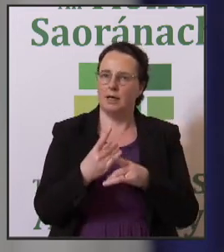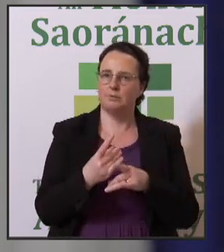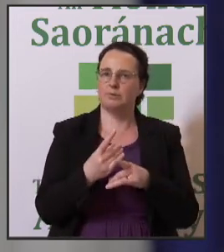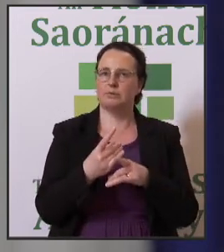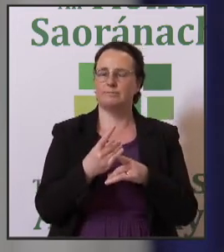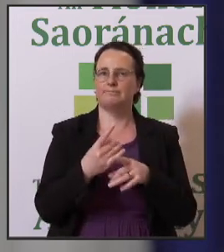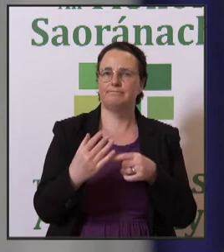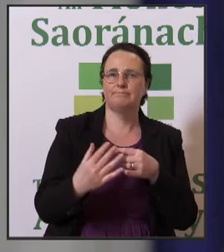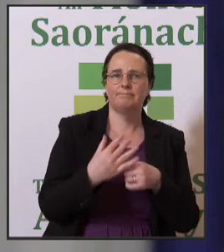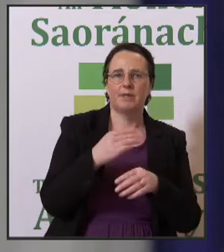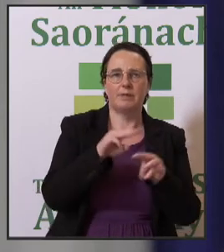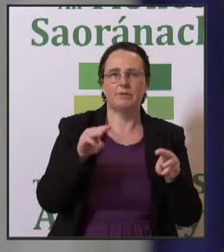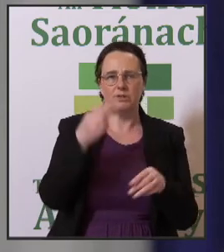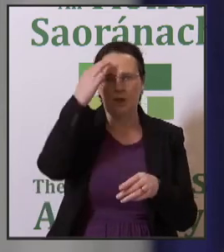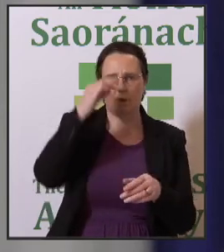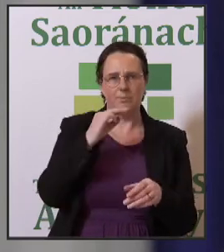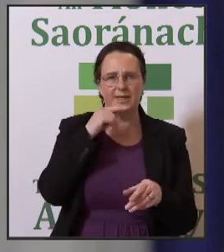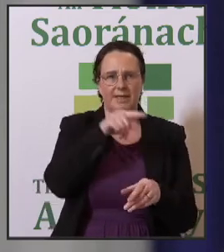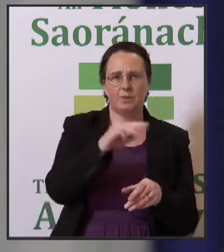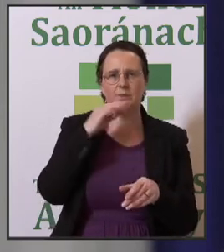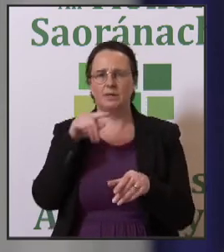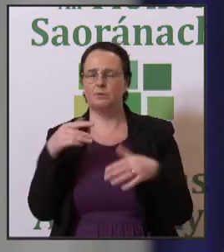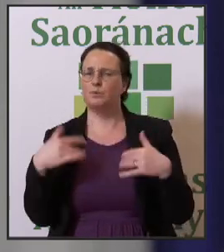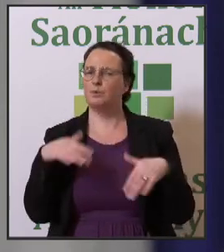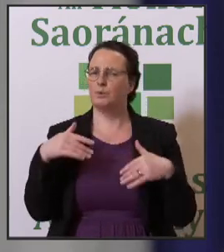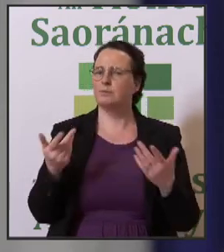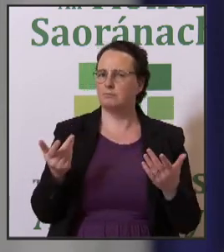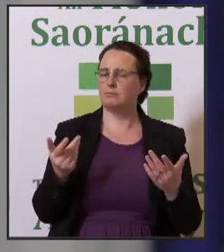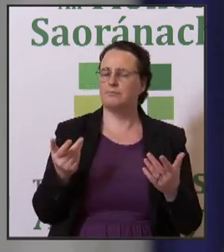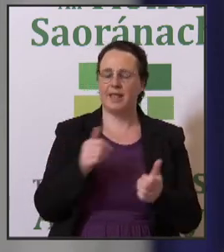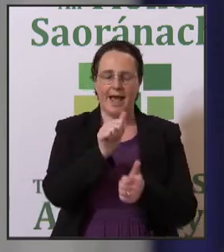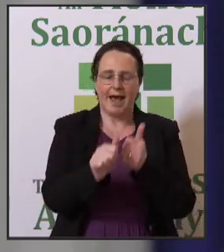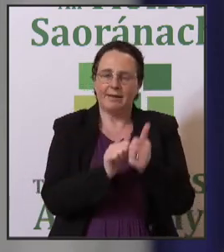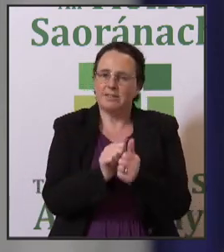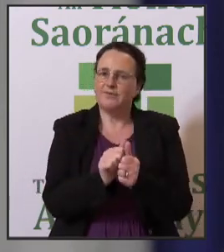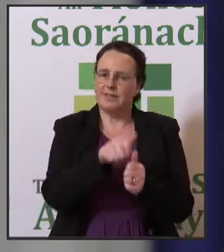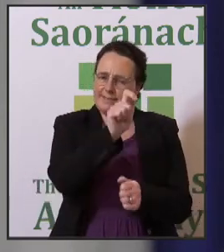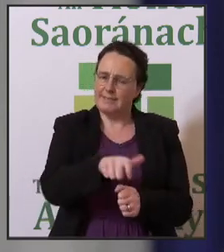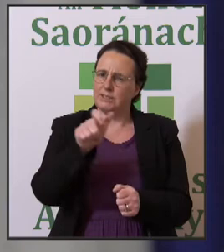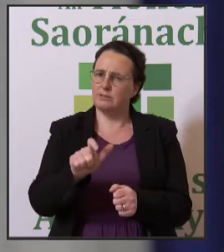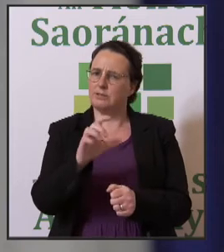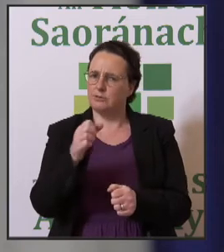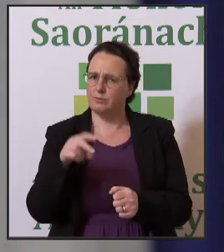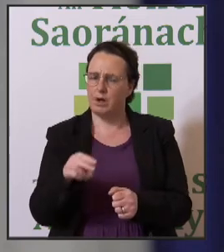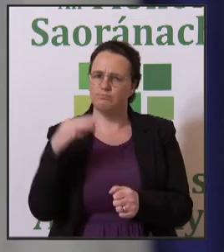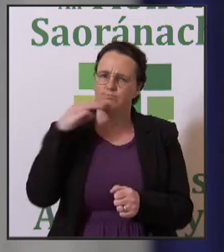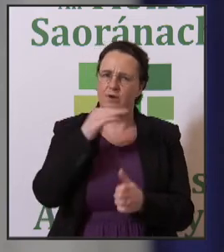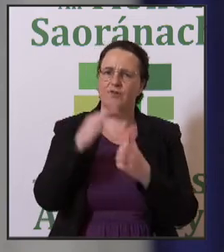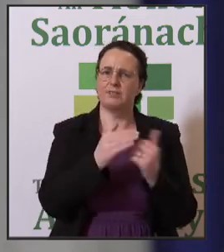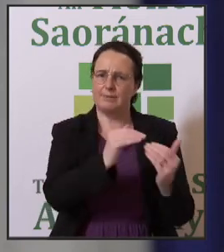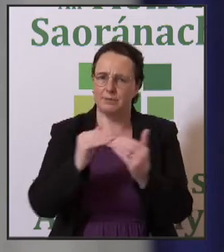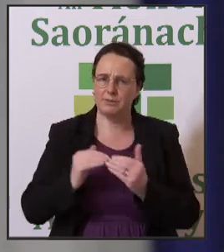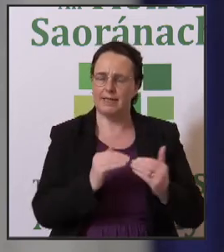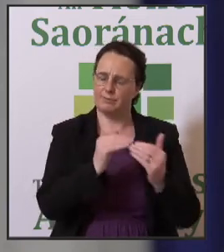very complex and nuanced issues. Active citizenship is essential for democracy and the